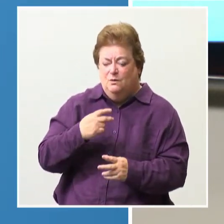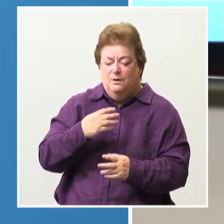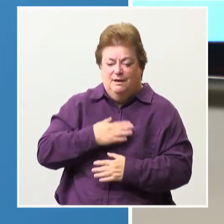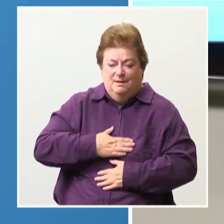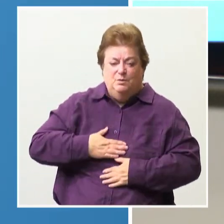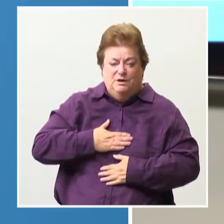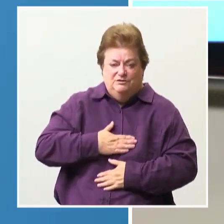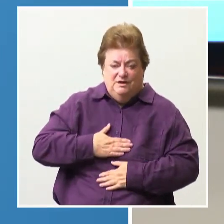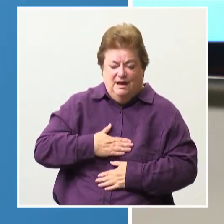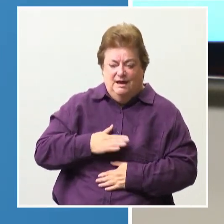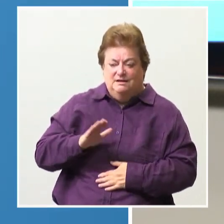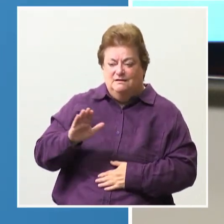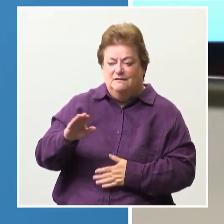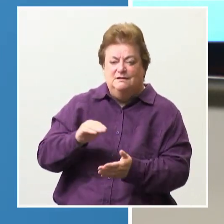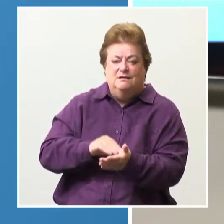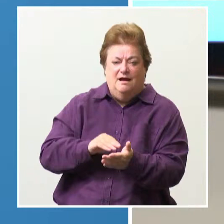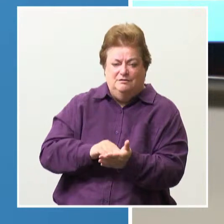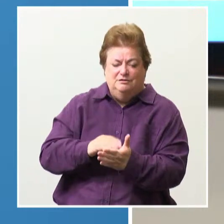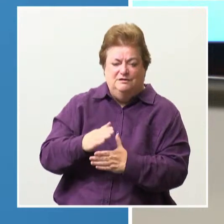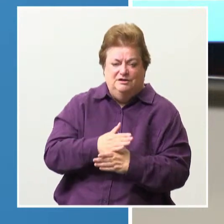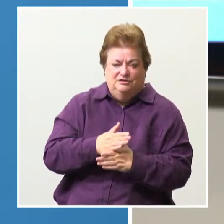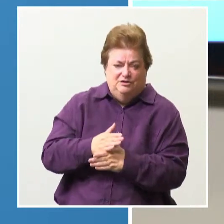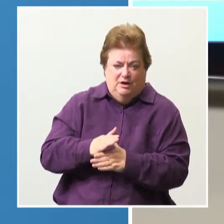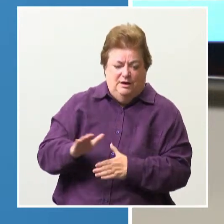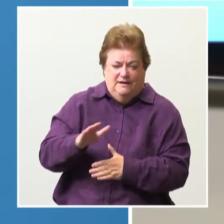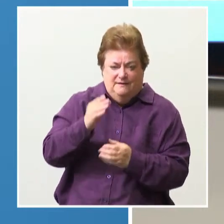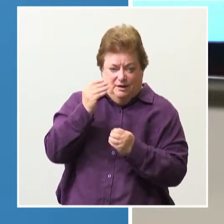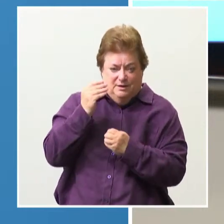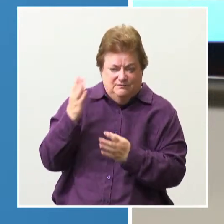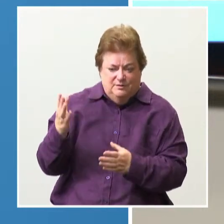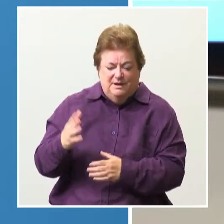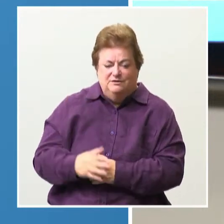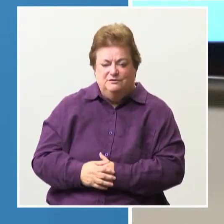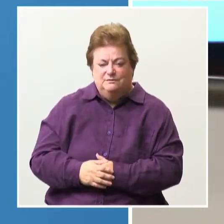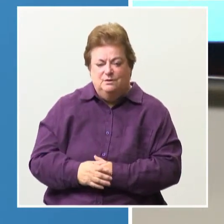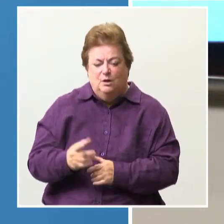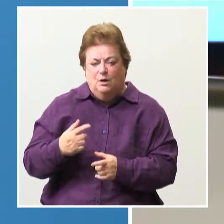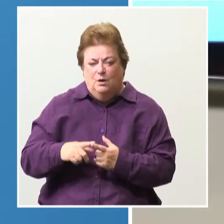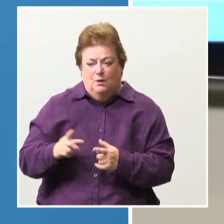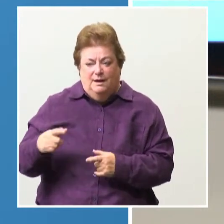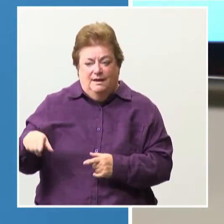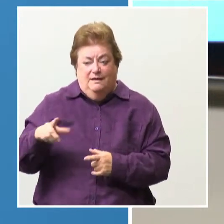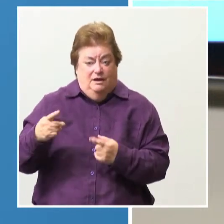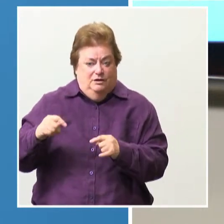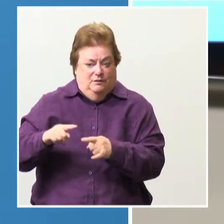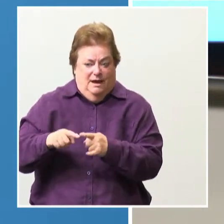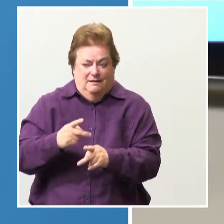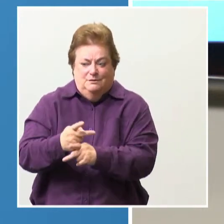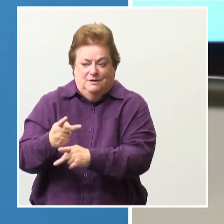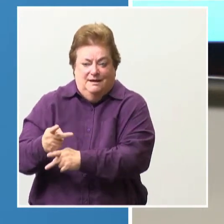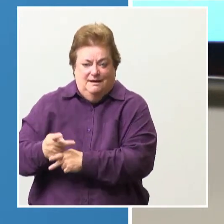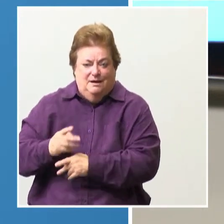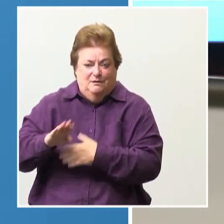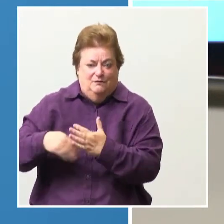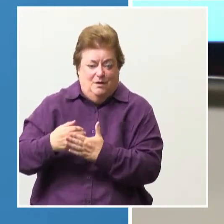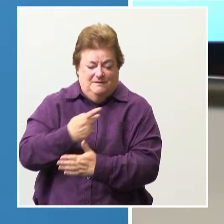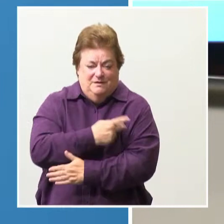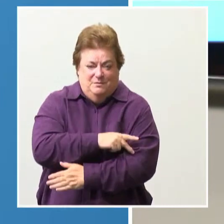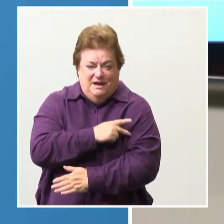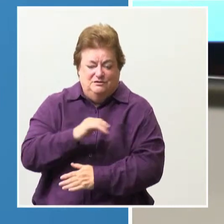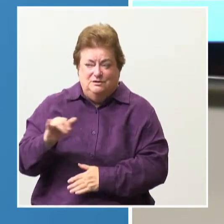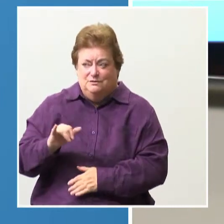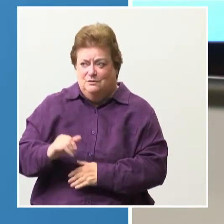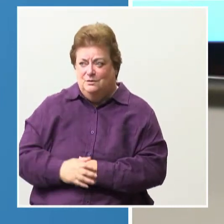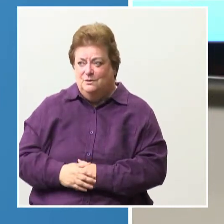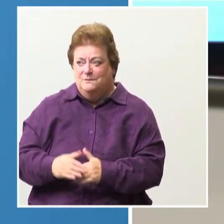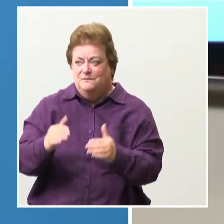the physicians sharing information and taking time when they're trying to take care of patients. Next,